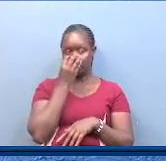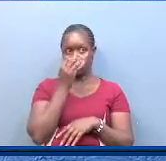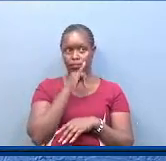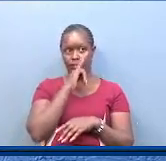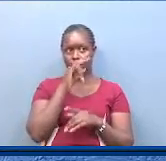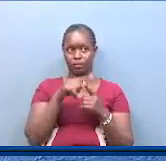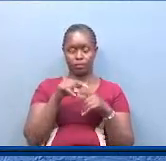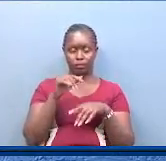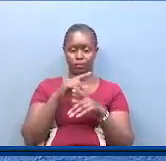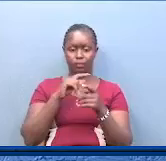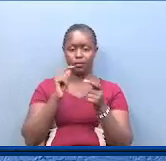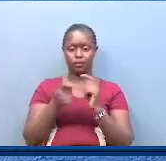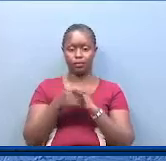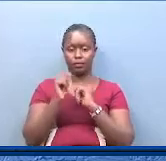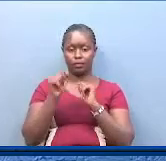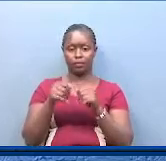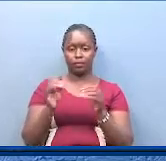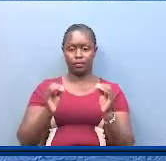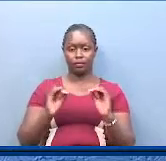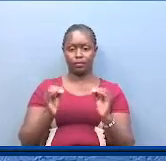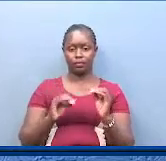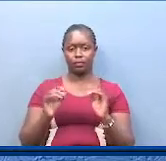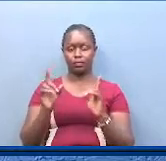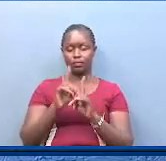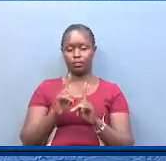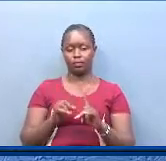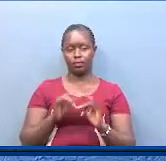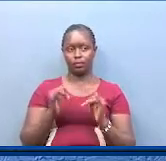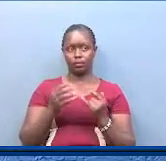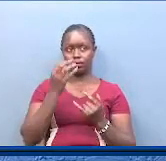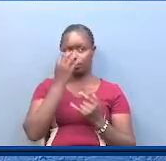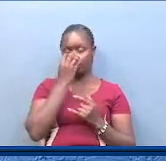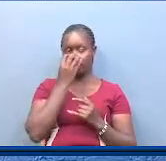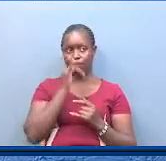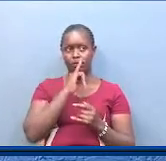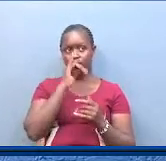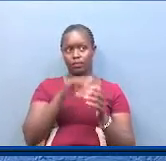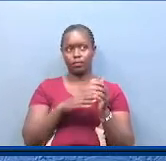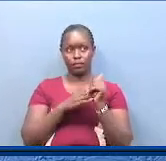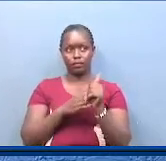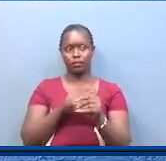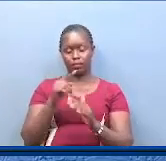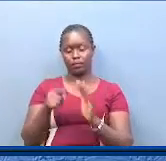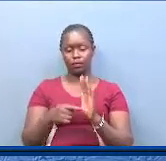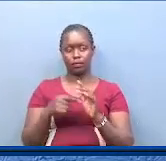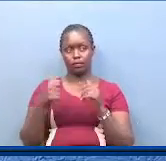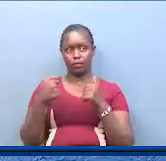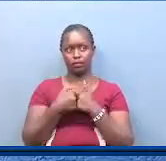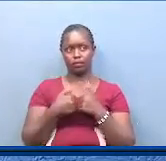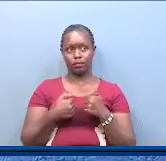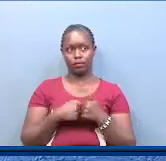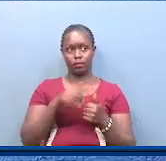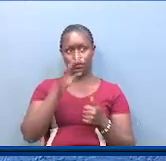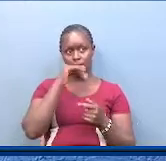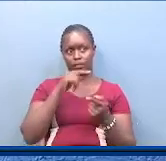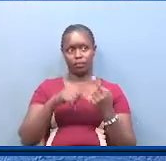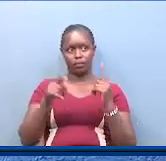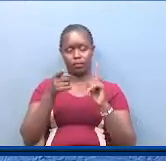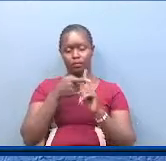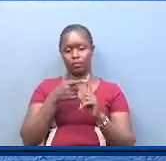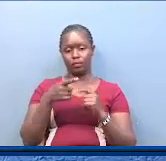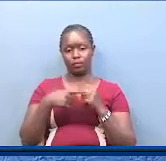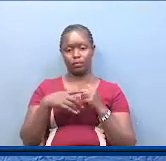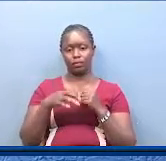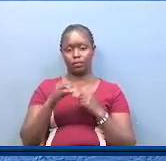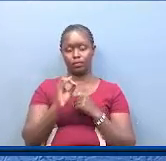is inevitable. From where we sit, William Ruto is leading in this contest by a margin that is plus